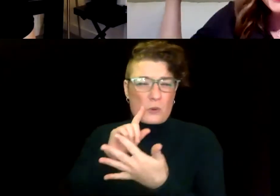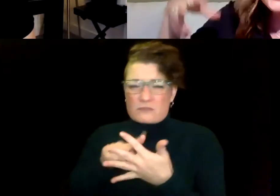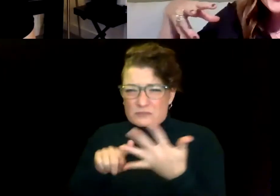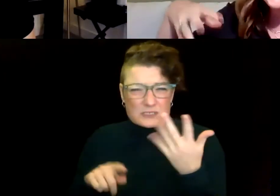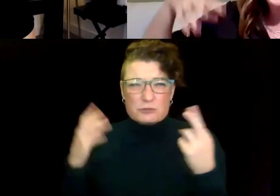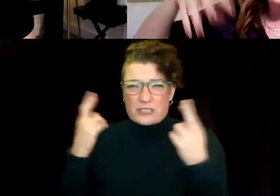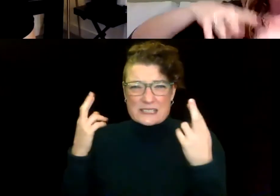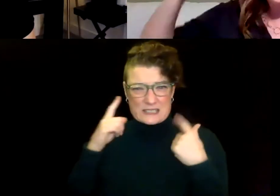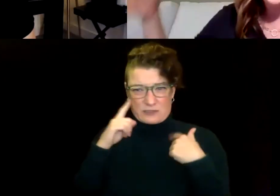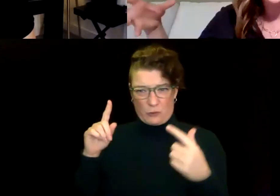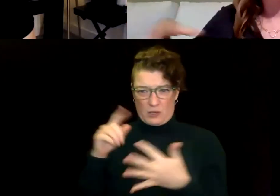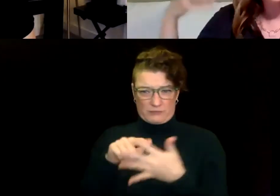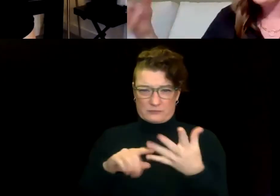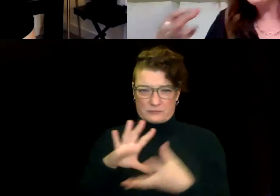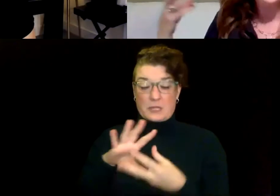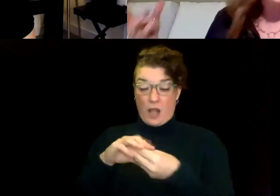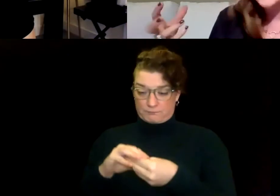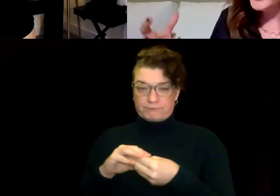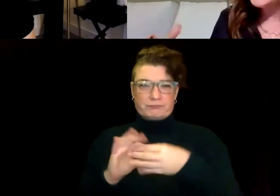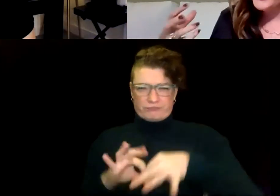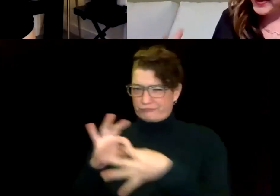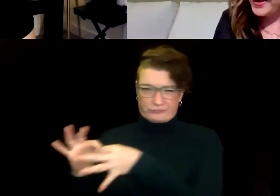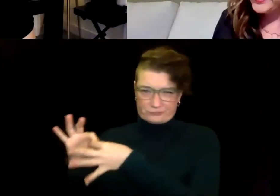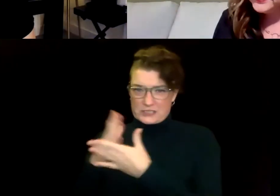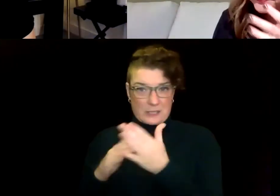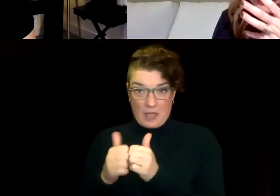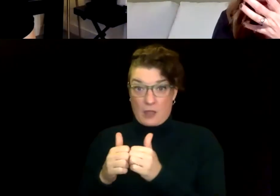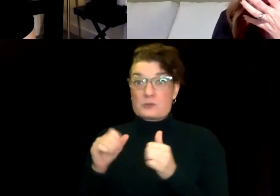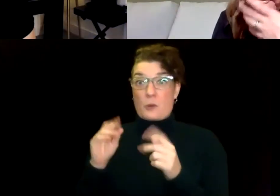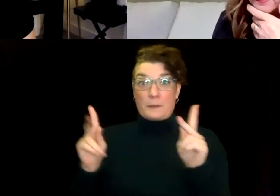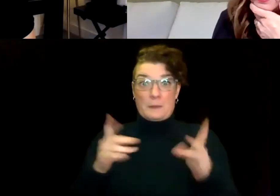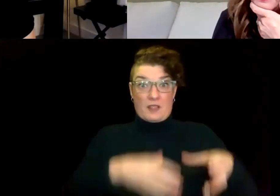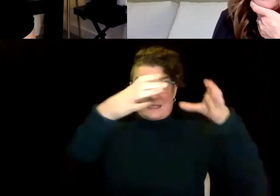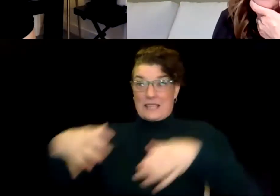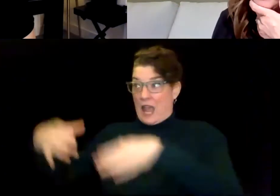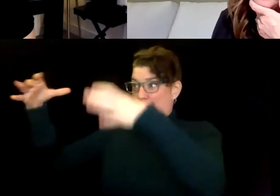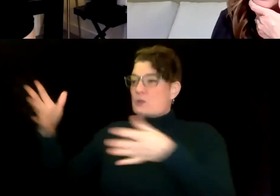in the silos out here to figure out like what's going on.